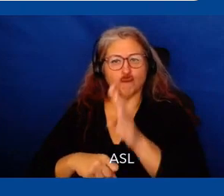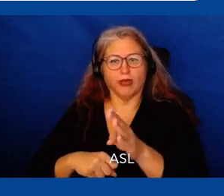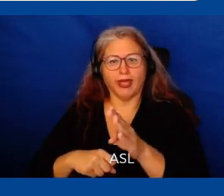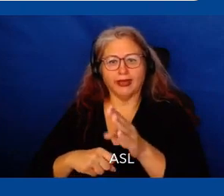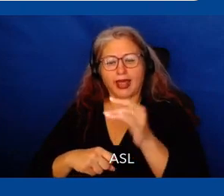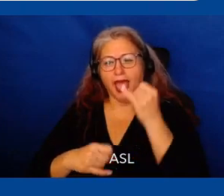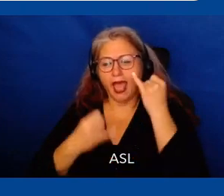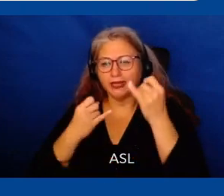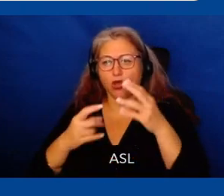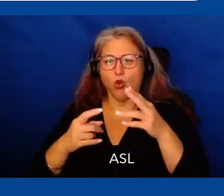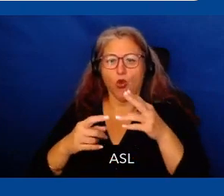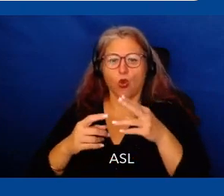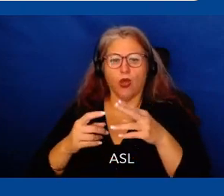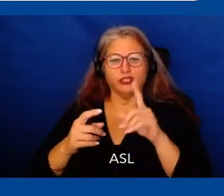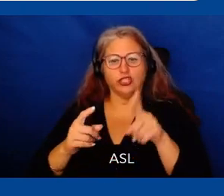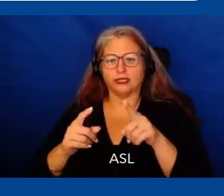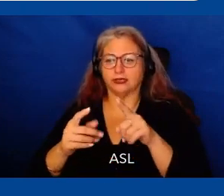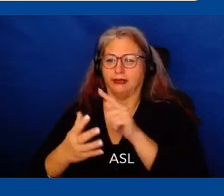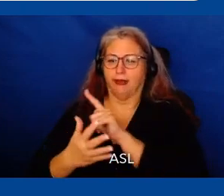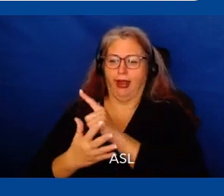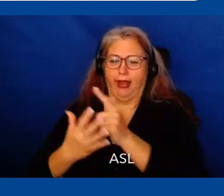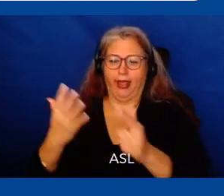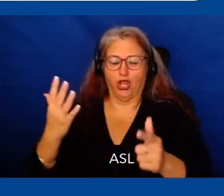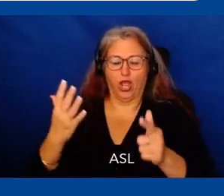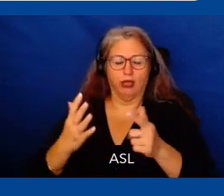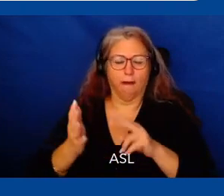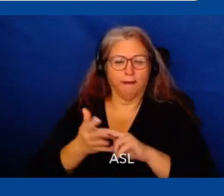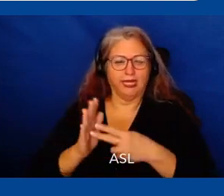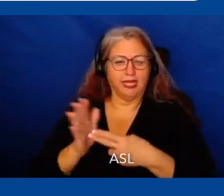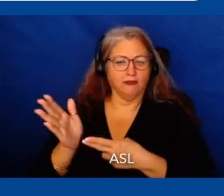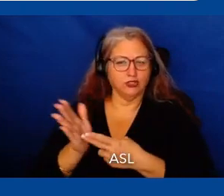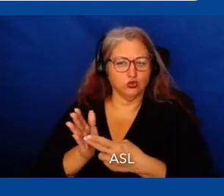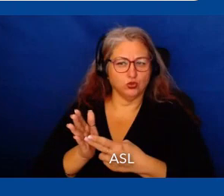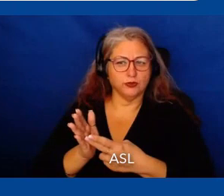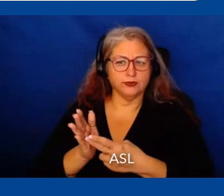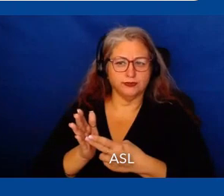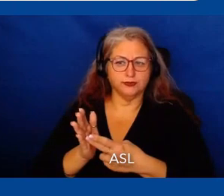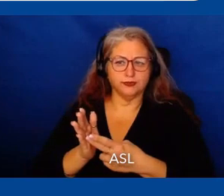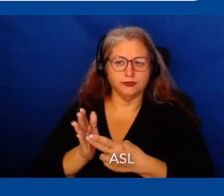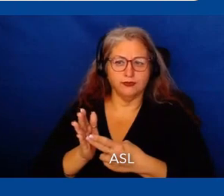linear idea of truth, um, that was like